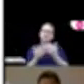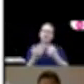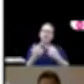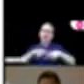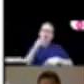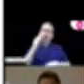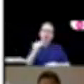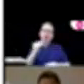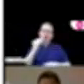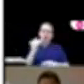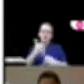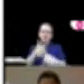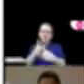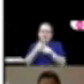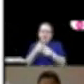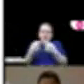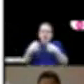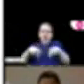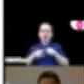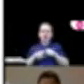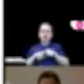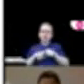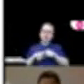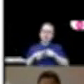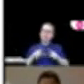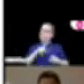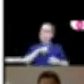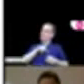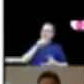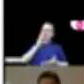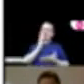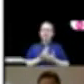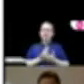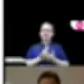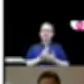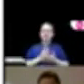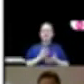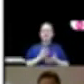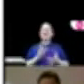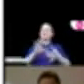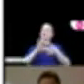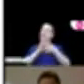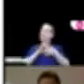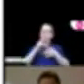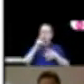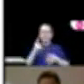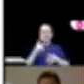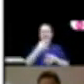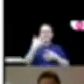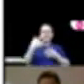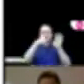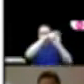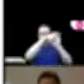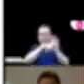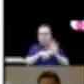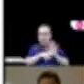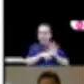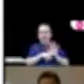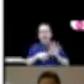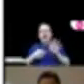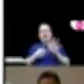for us in whichever way, like I say that, especially if you campaign, if you see any petition that is talking about asylum